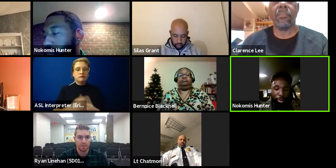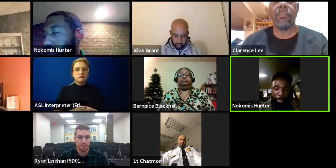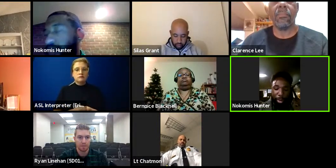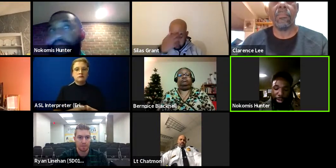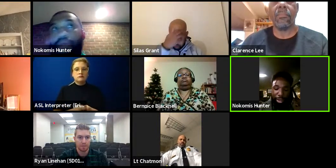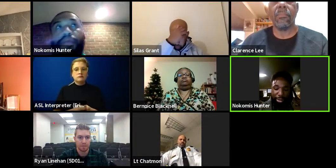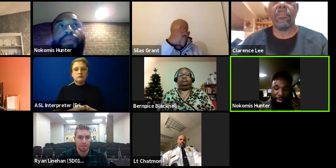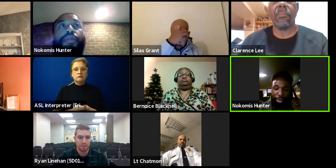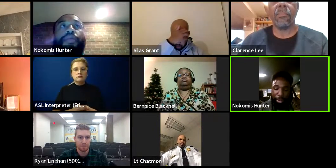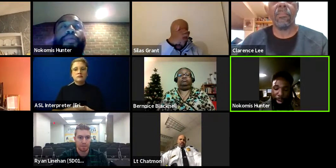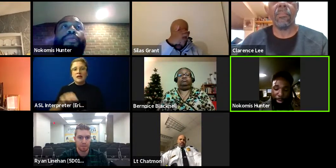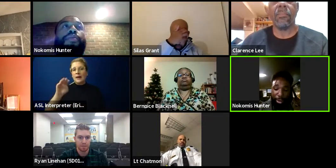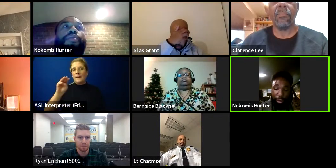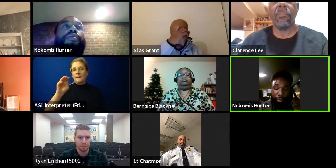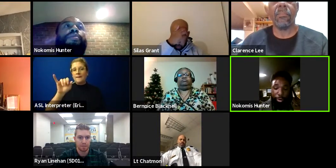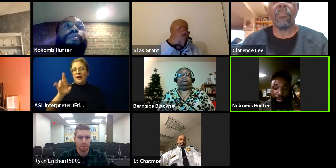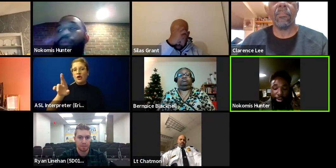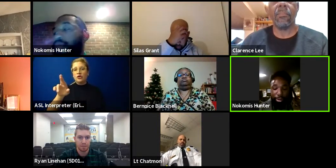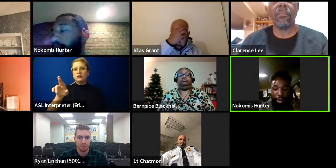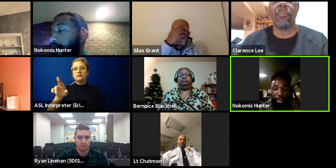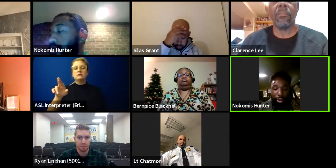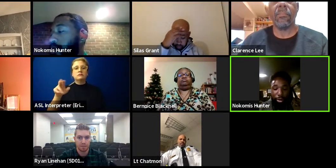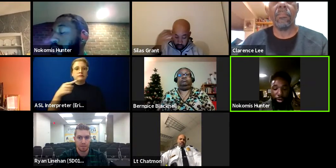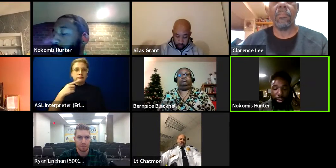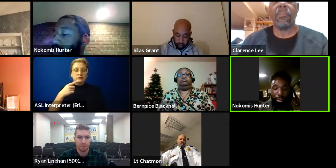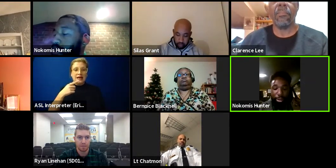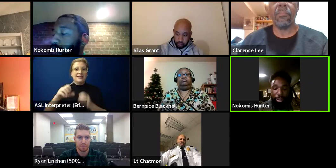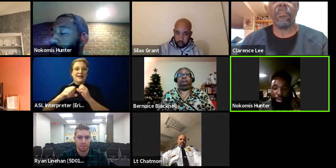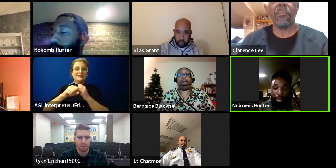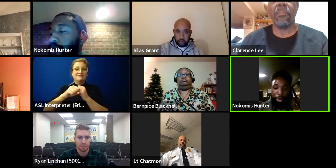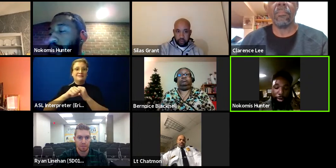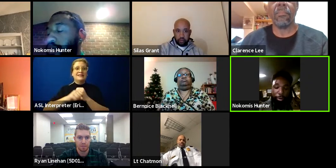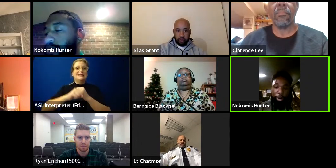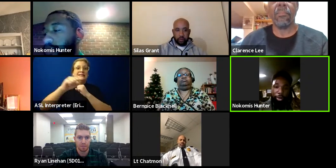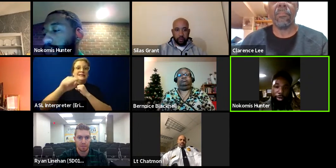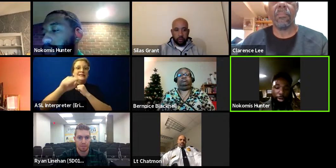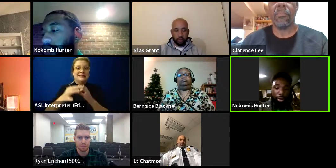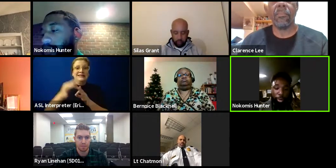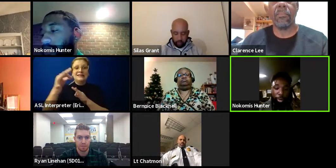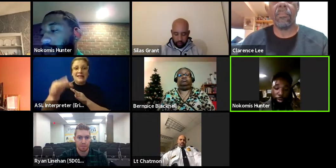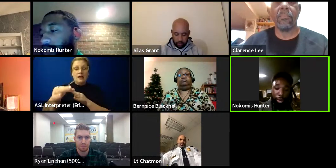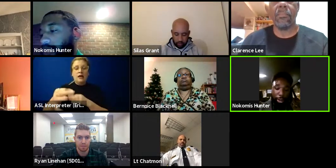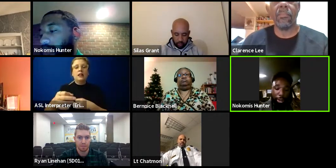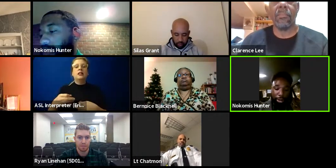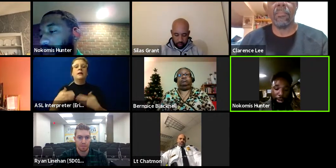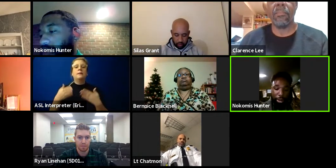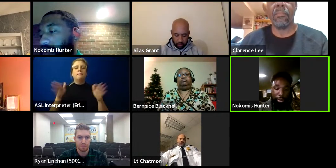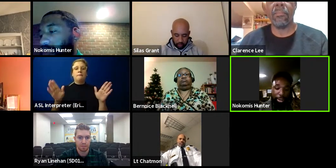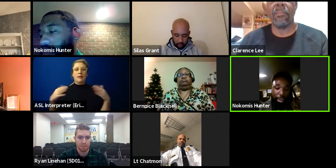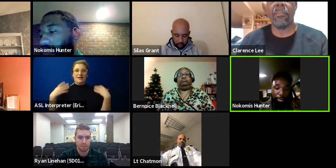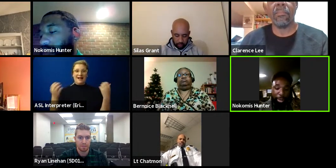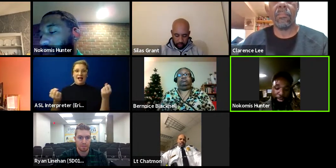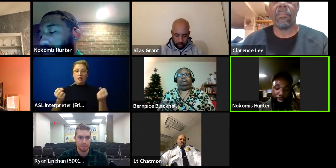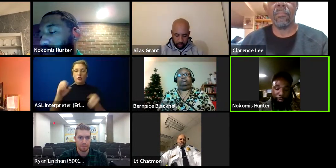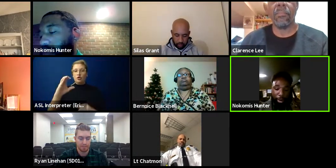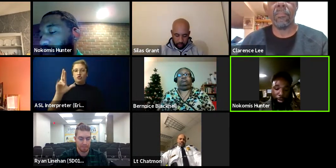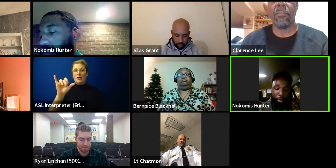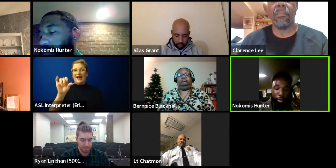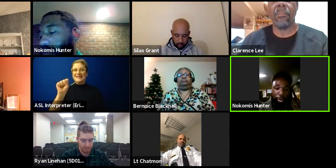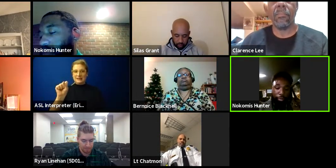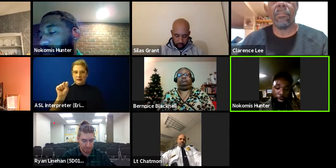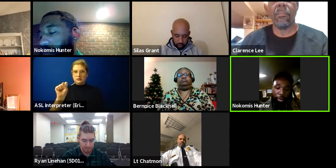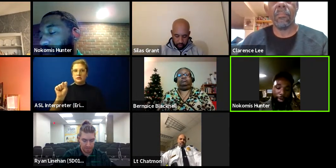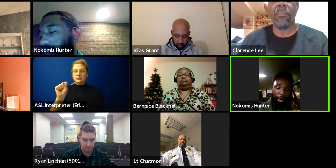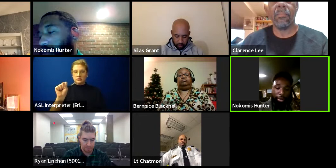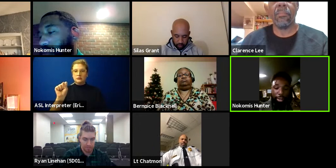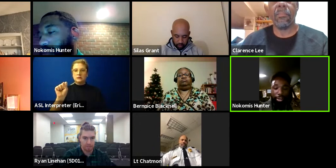begin with the mayor's had extended a public health crisis until at least December the 31st, 2020 of this year. The daily matrix can be found